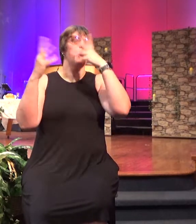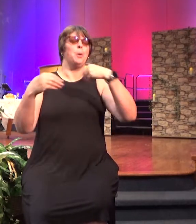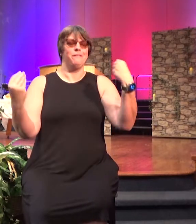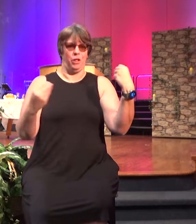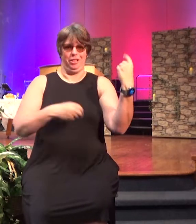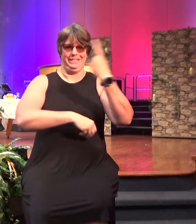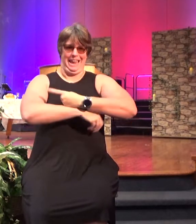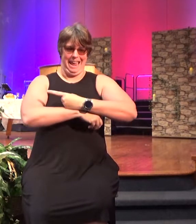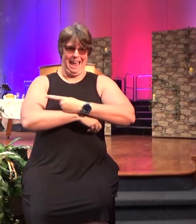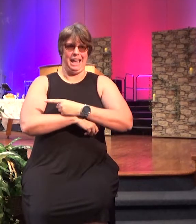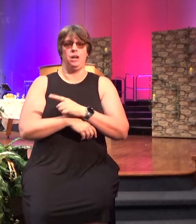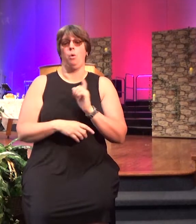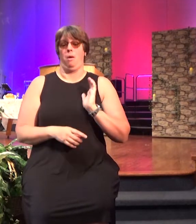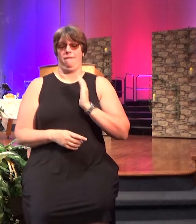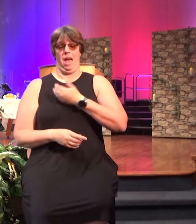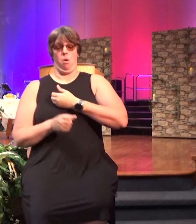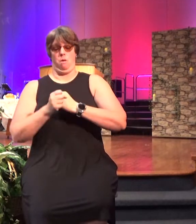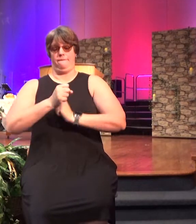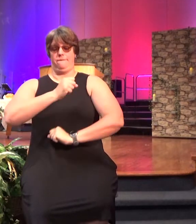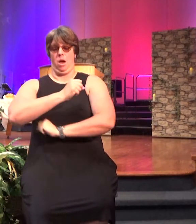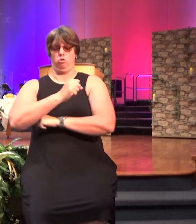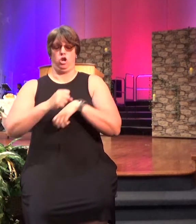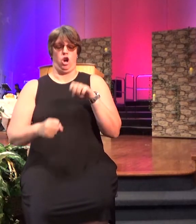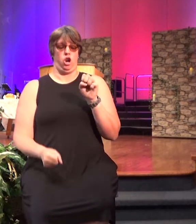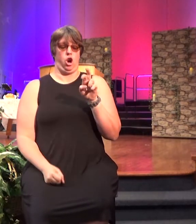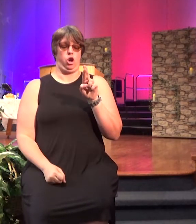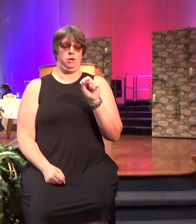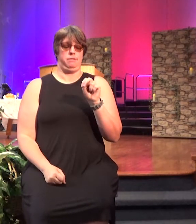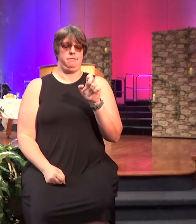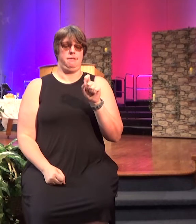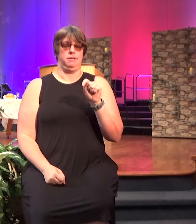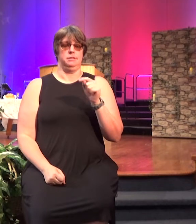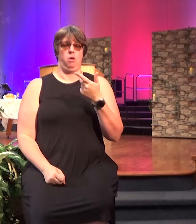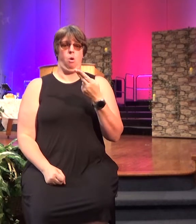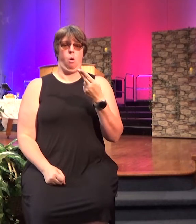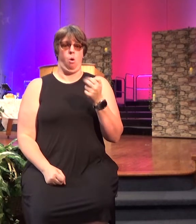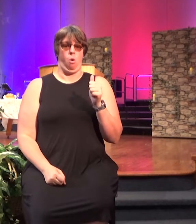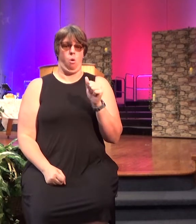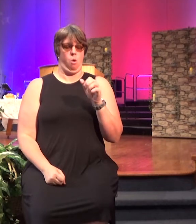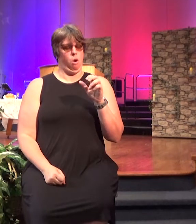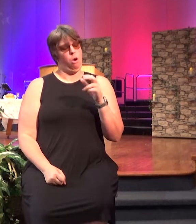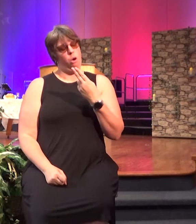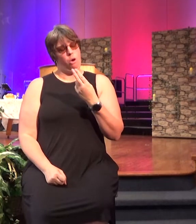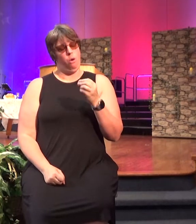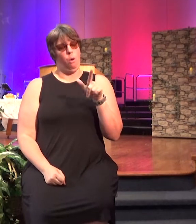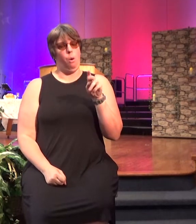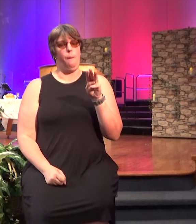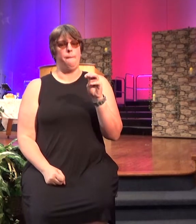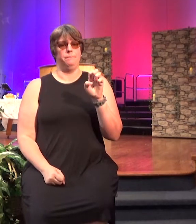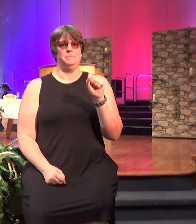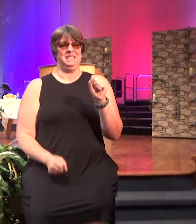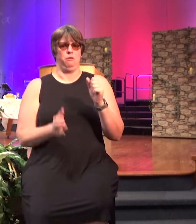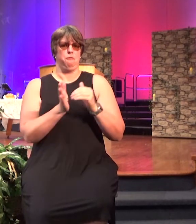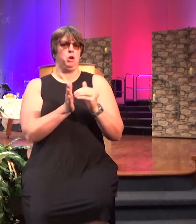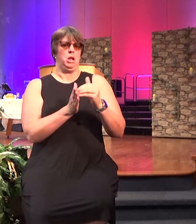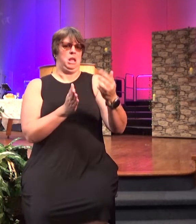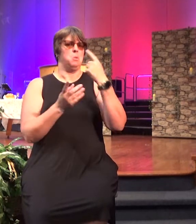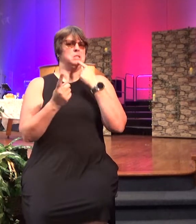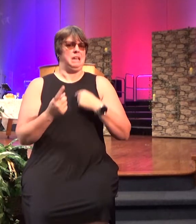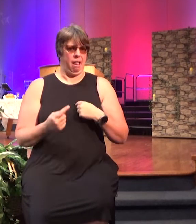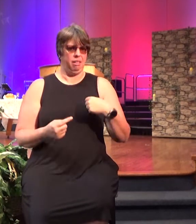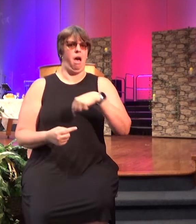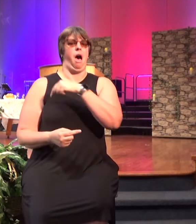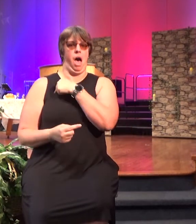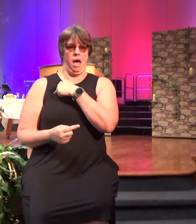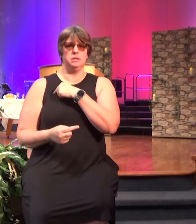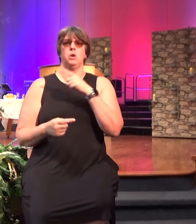tell us in his writing frequently was an encouragement to always remain open at the top. And what he meant by that is to always be